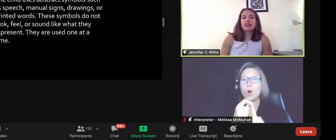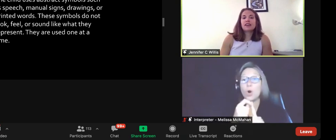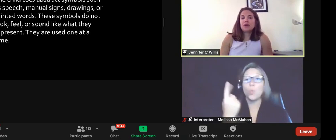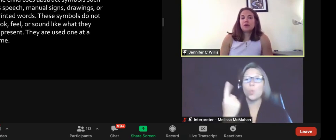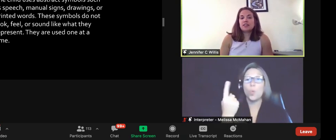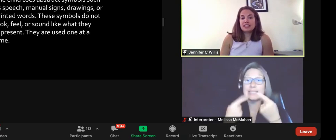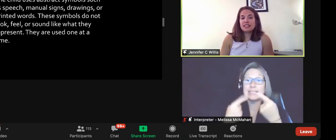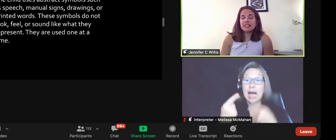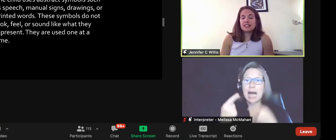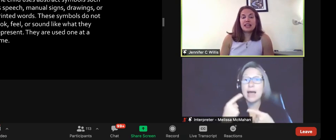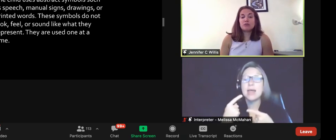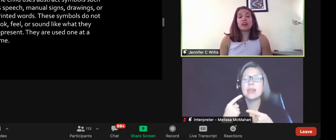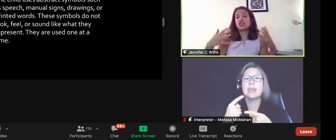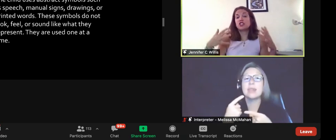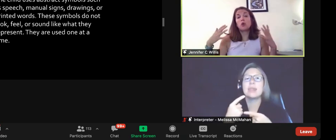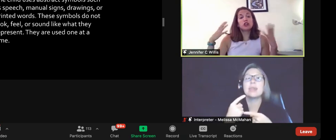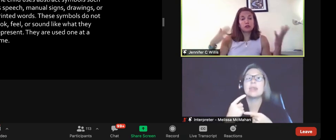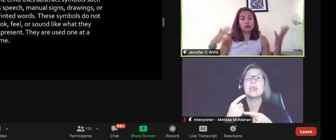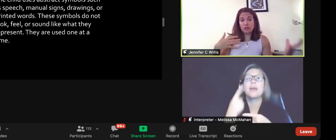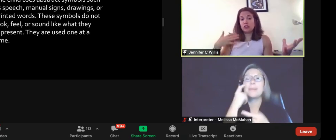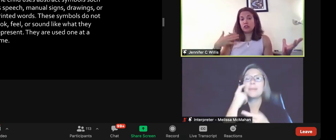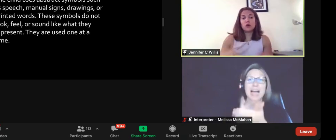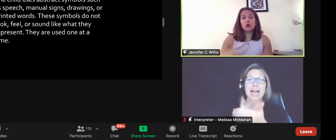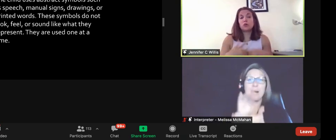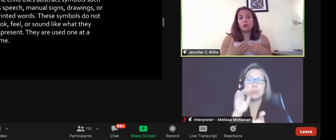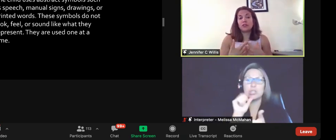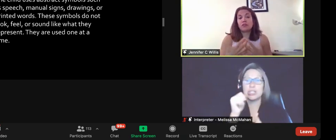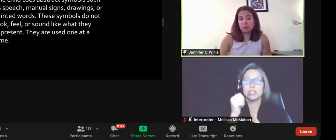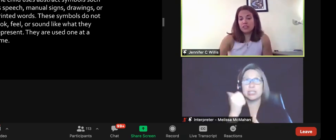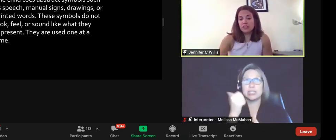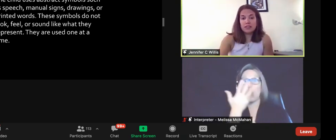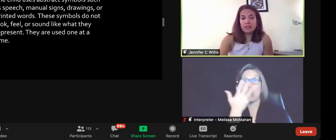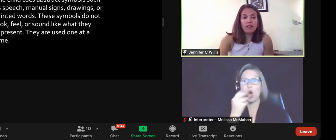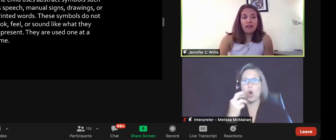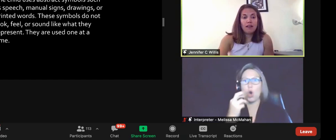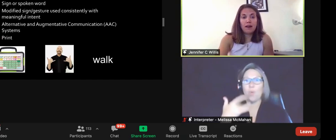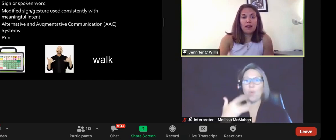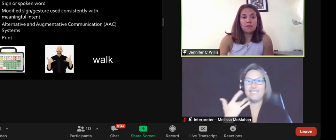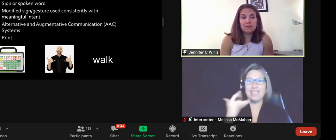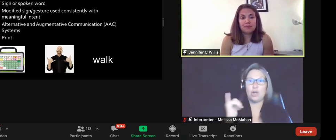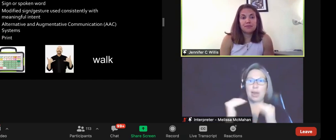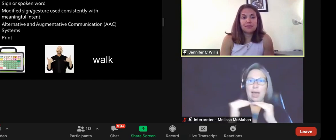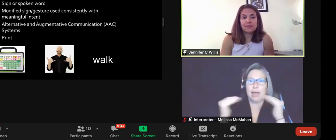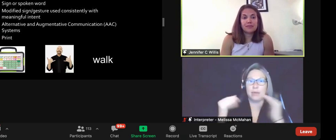signs, because this is abstract. They don't look or feel like what they represent.